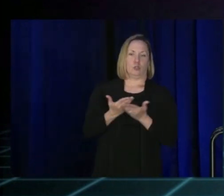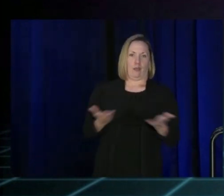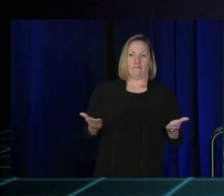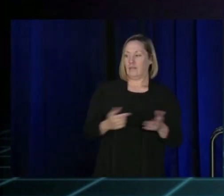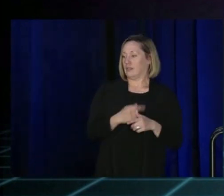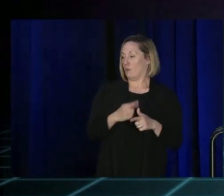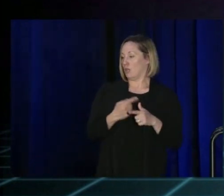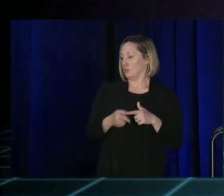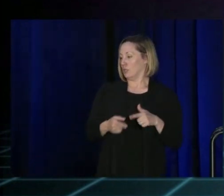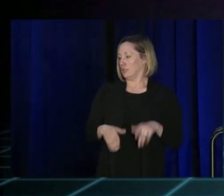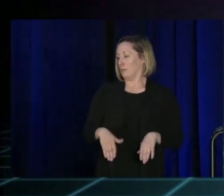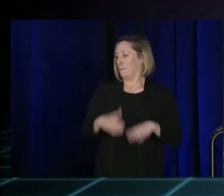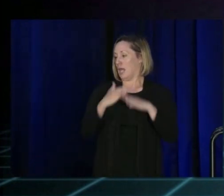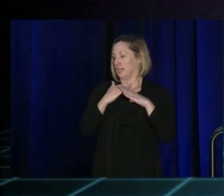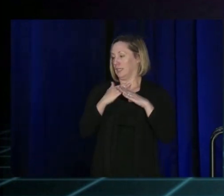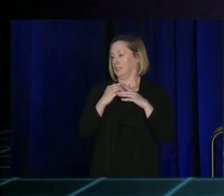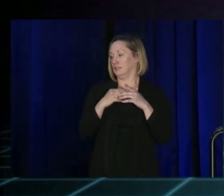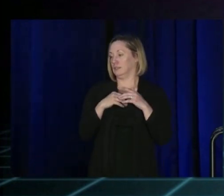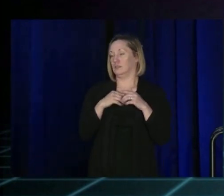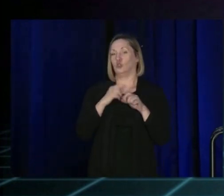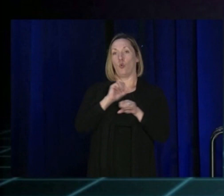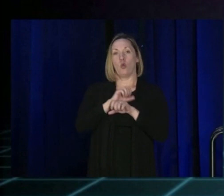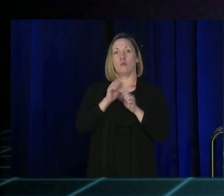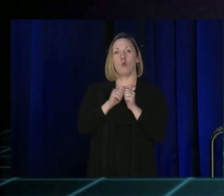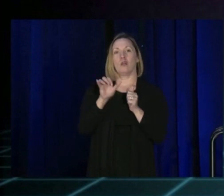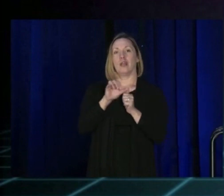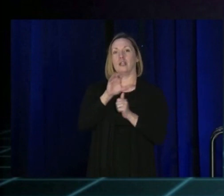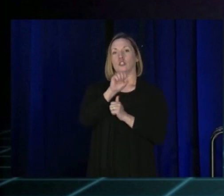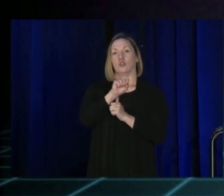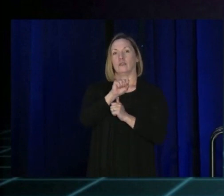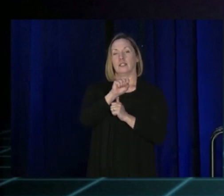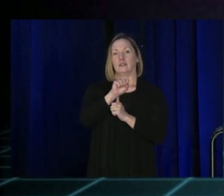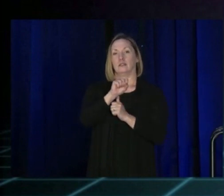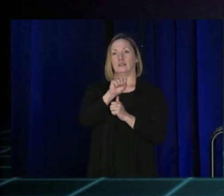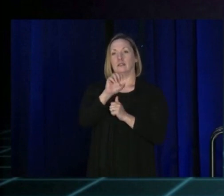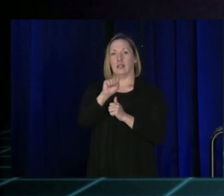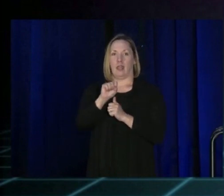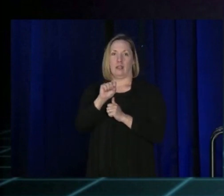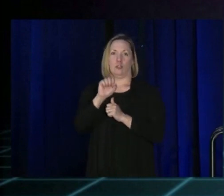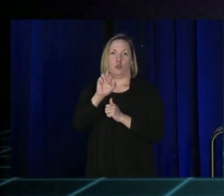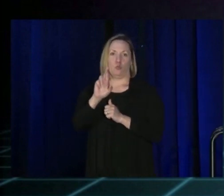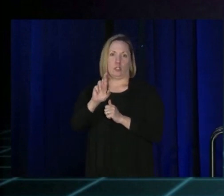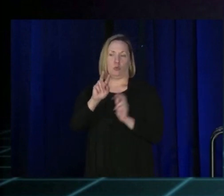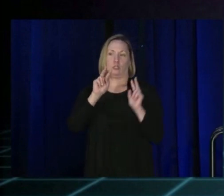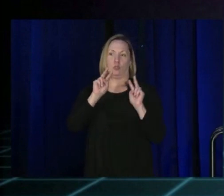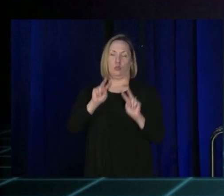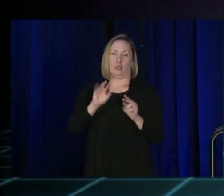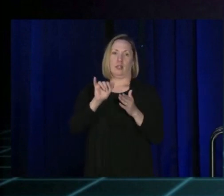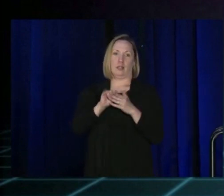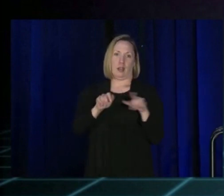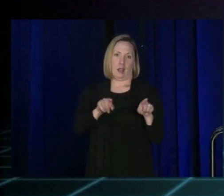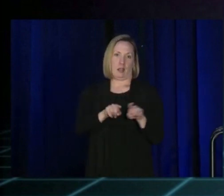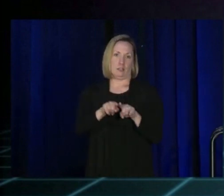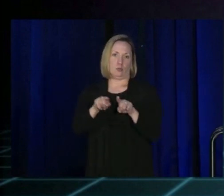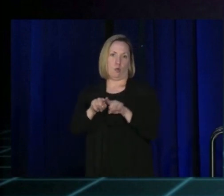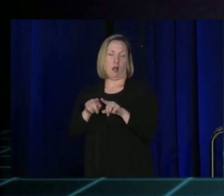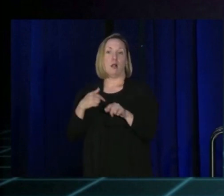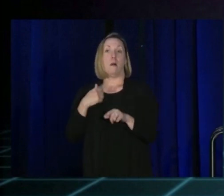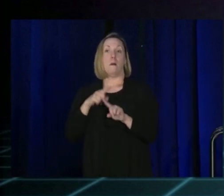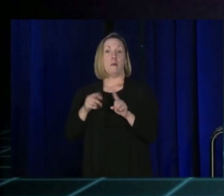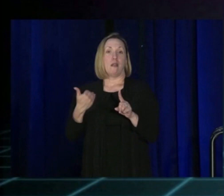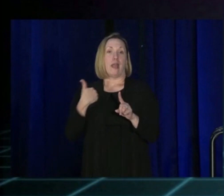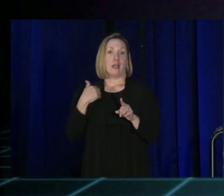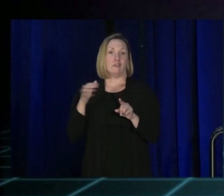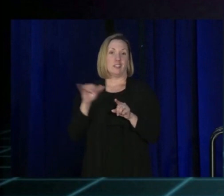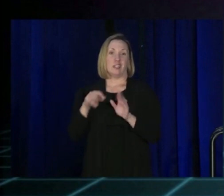change that to work more like server-side rendering. So check that out as well. But it has the same